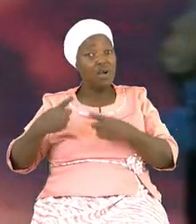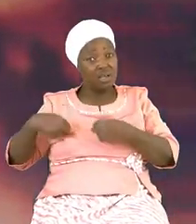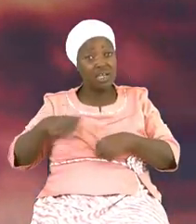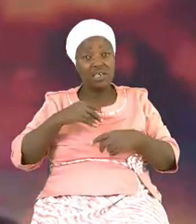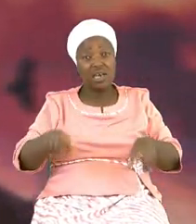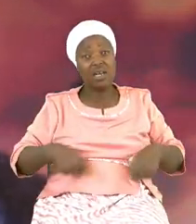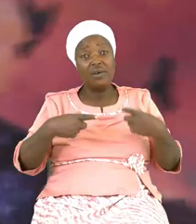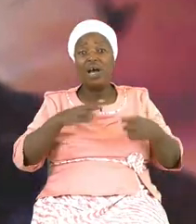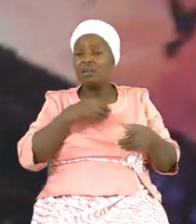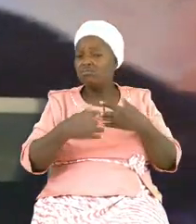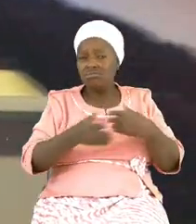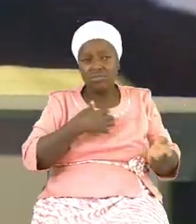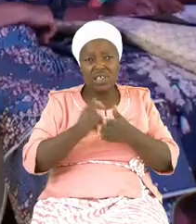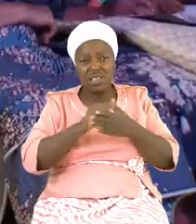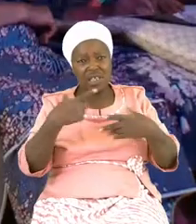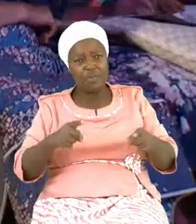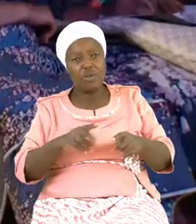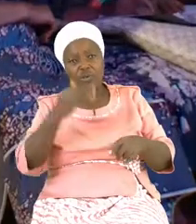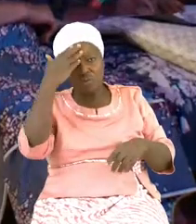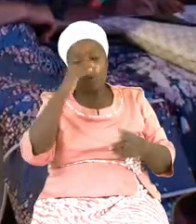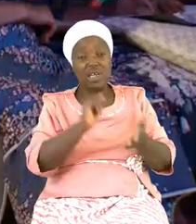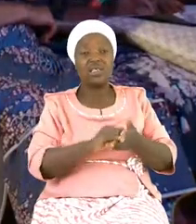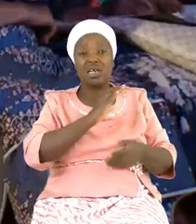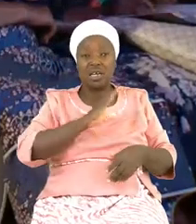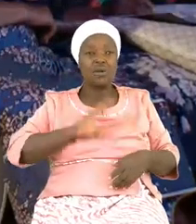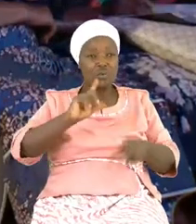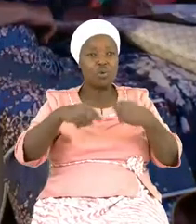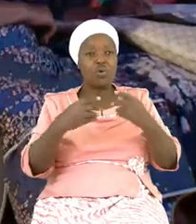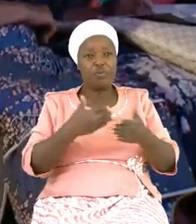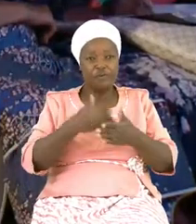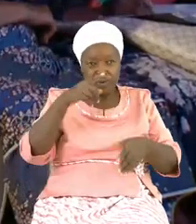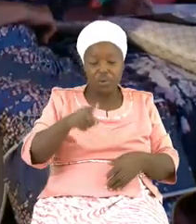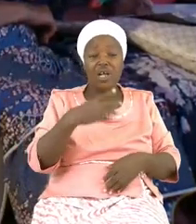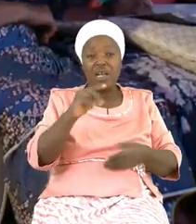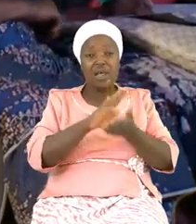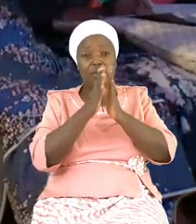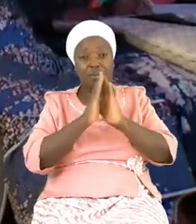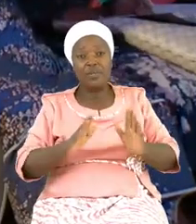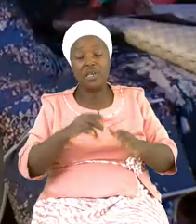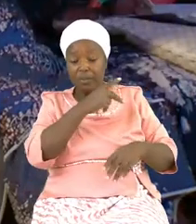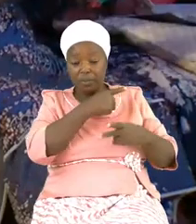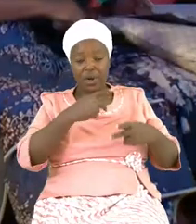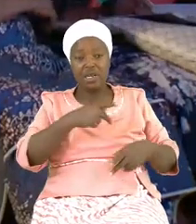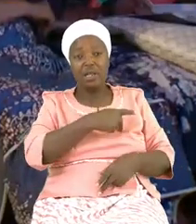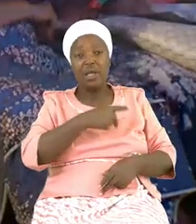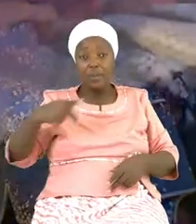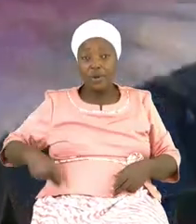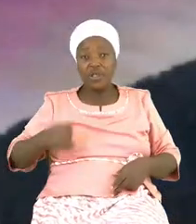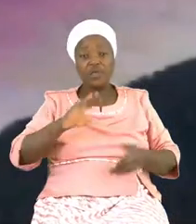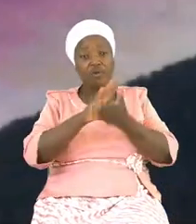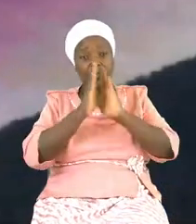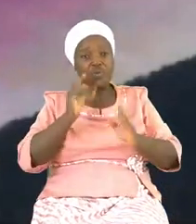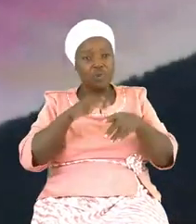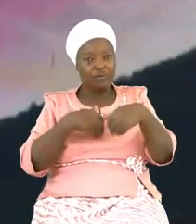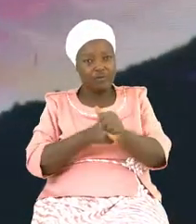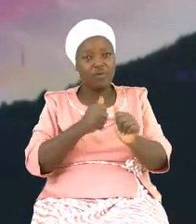going, Christ will go before you. The Prince of Peace will go before you. And as you follow him,